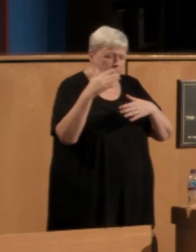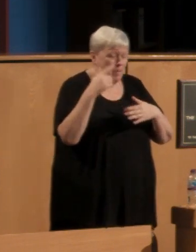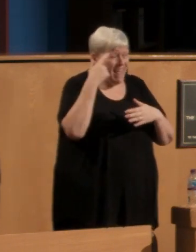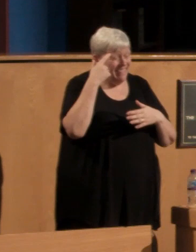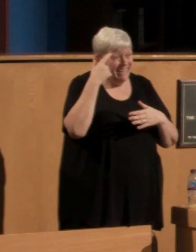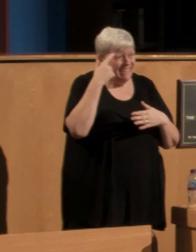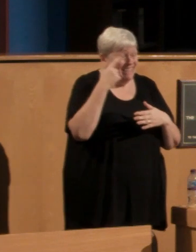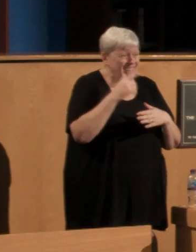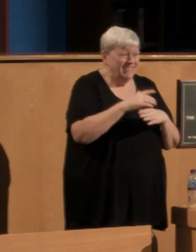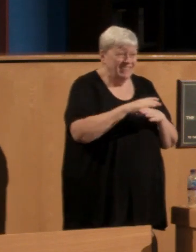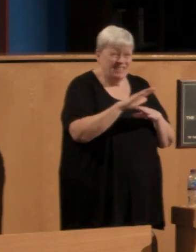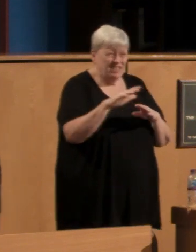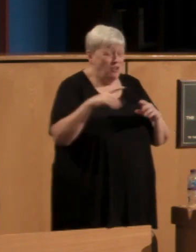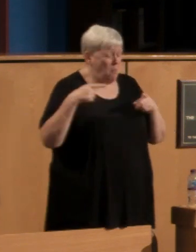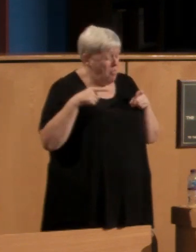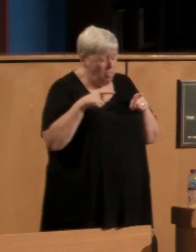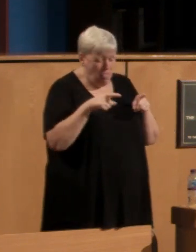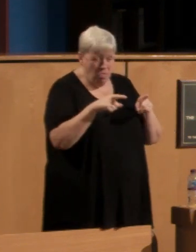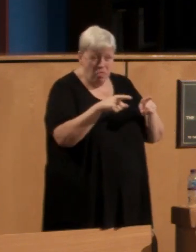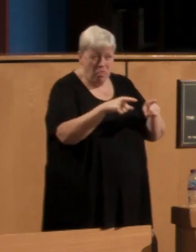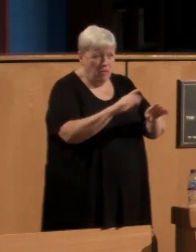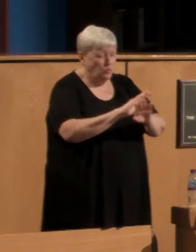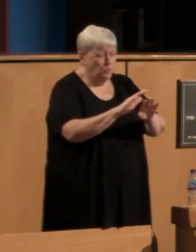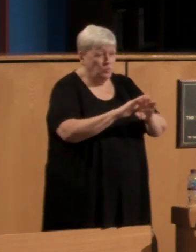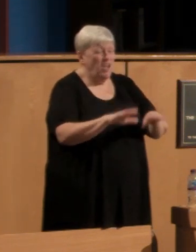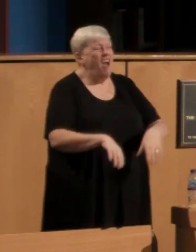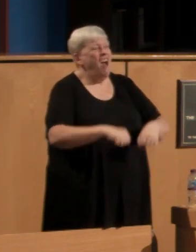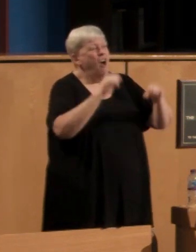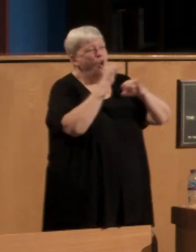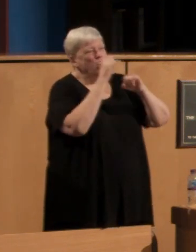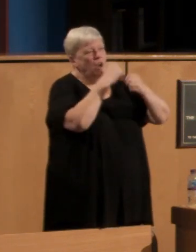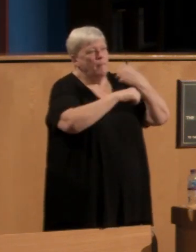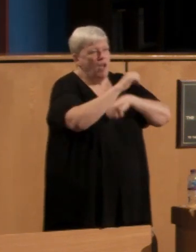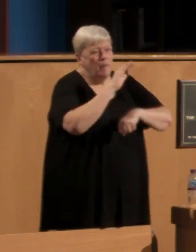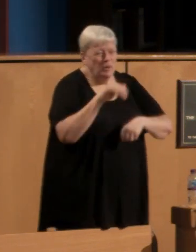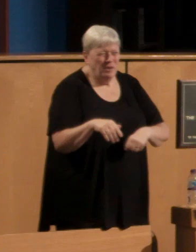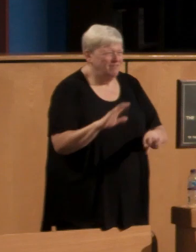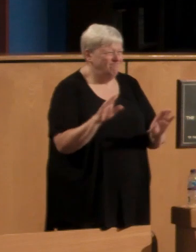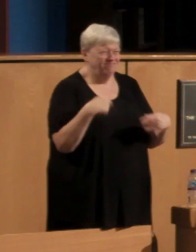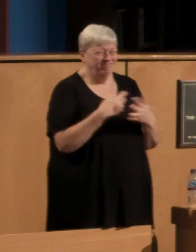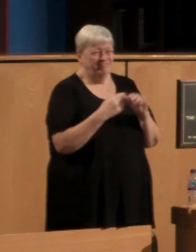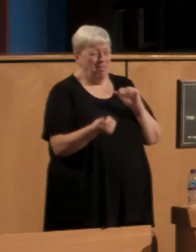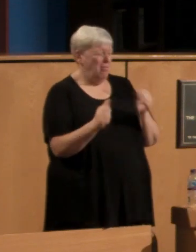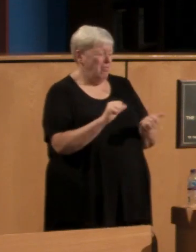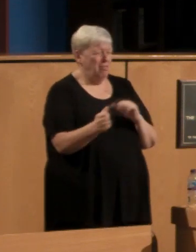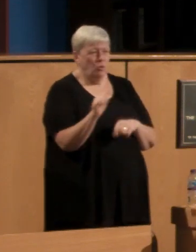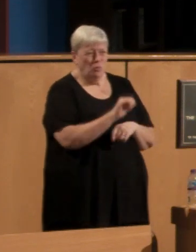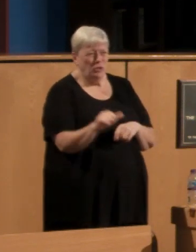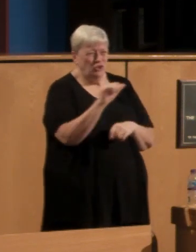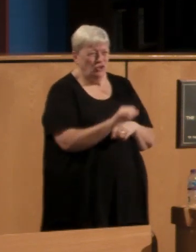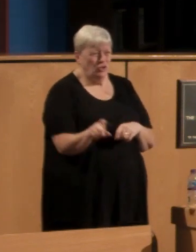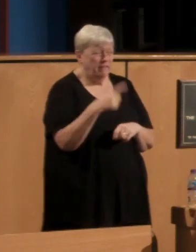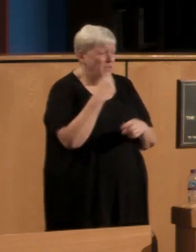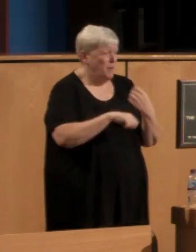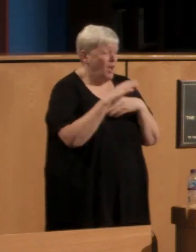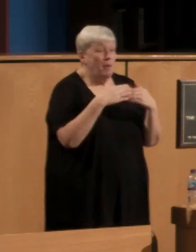not a linear progress of like, oh, it starts horror, becomes queer, or like, oh, I'm getting gradually queerer and queerer through my